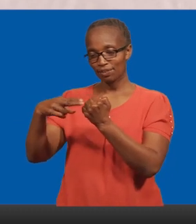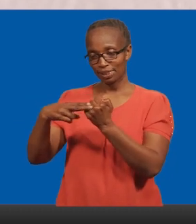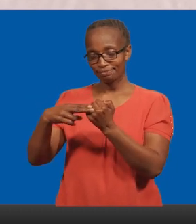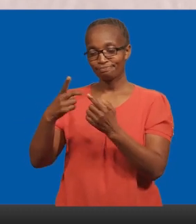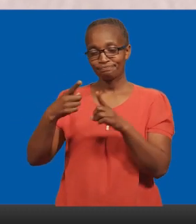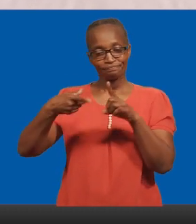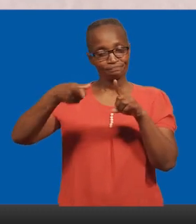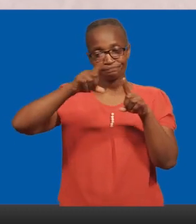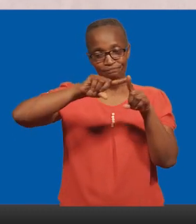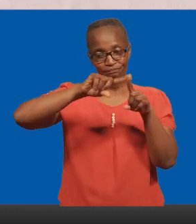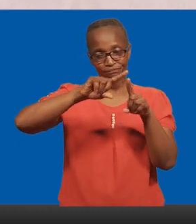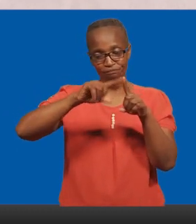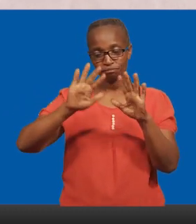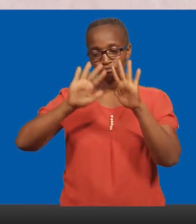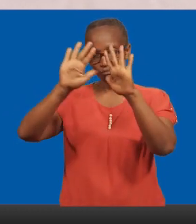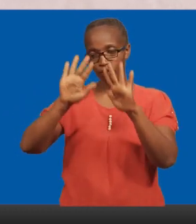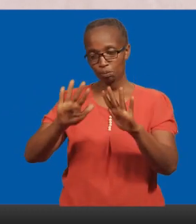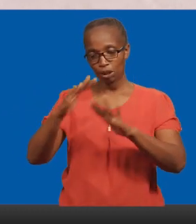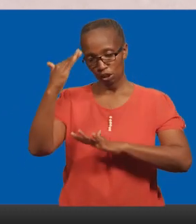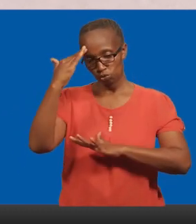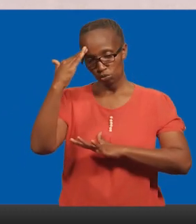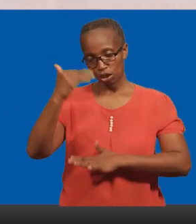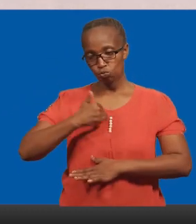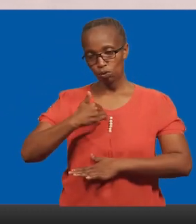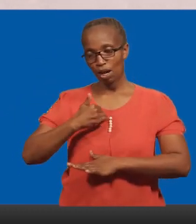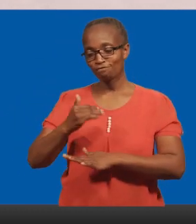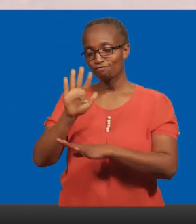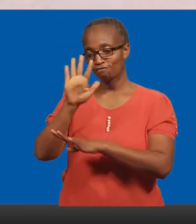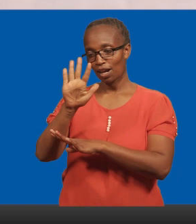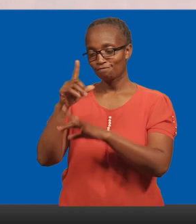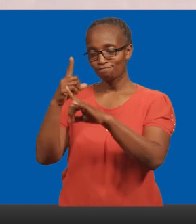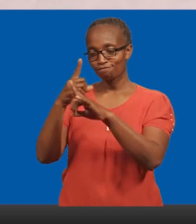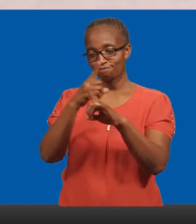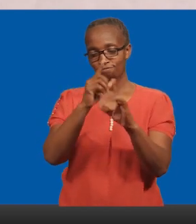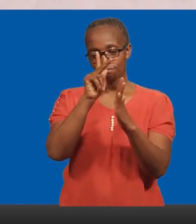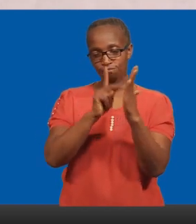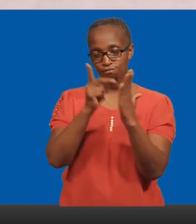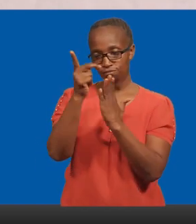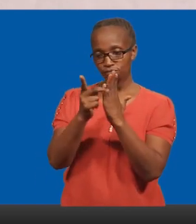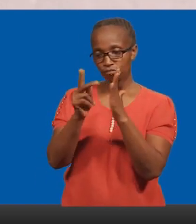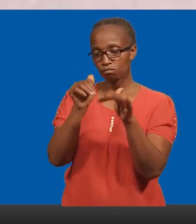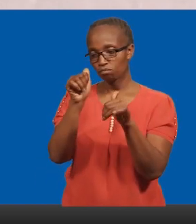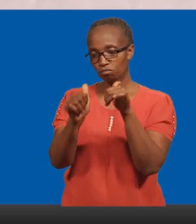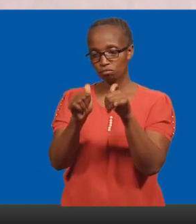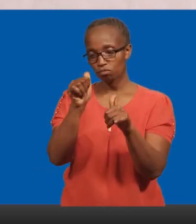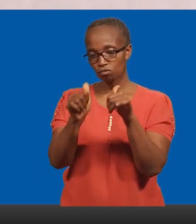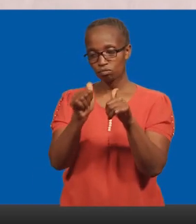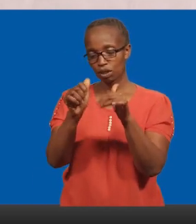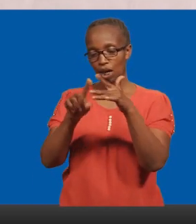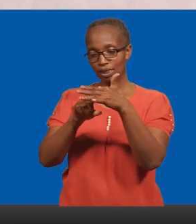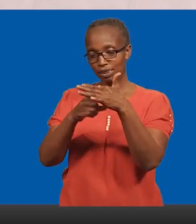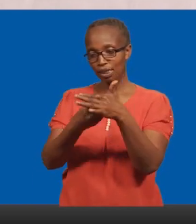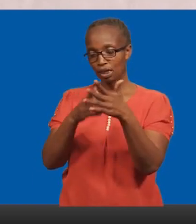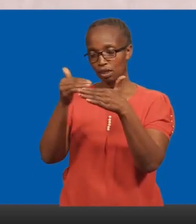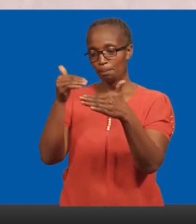48,367. Additionally, it's good to note that we have five legacy projects. That those are the ones that